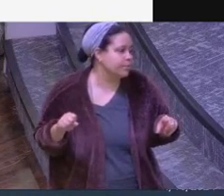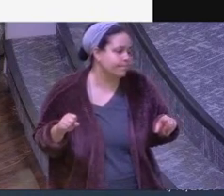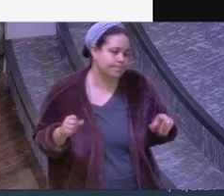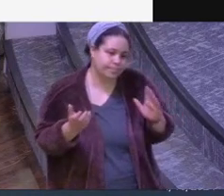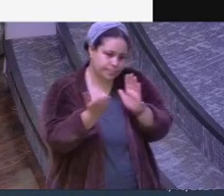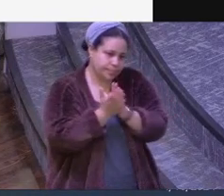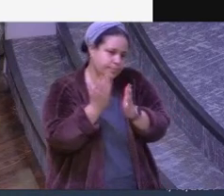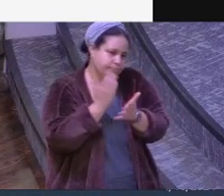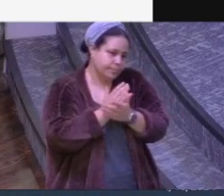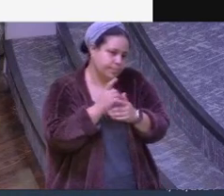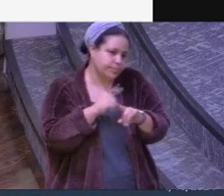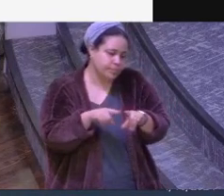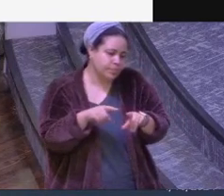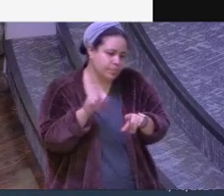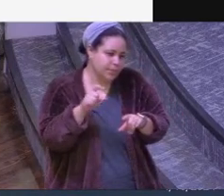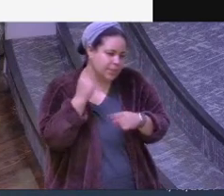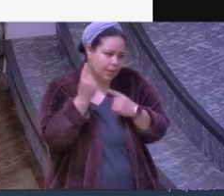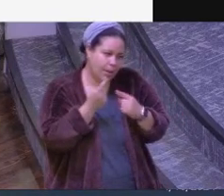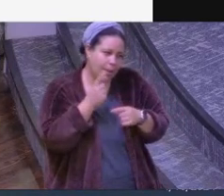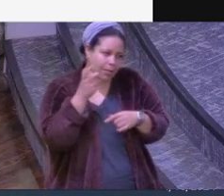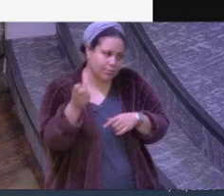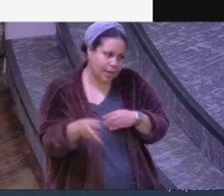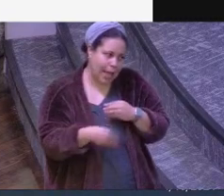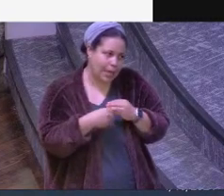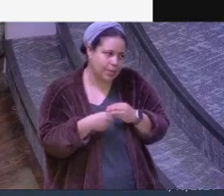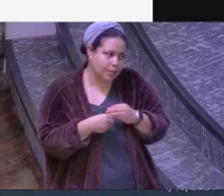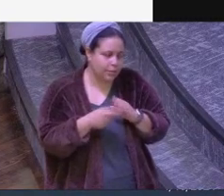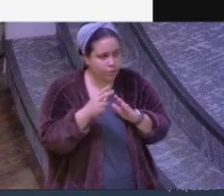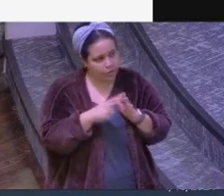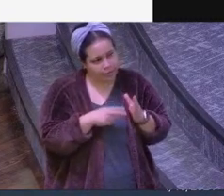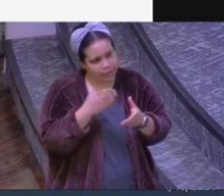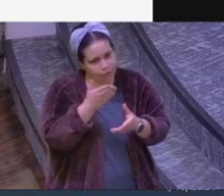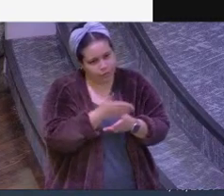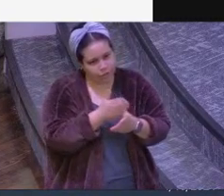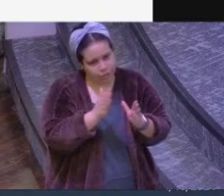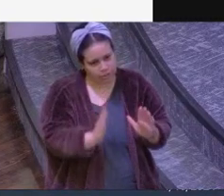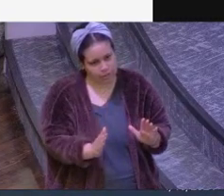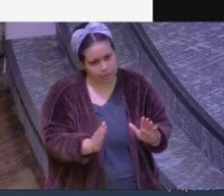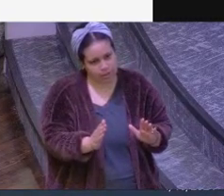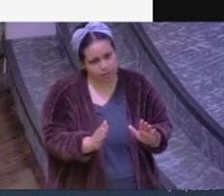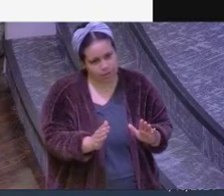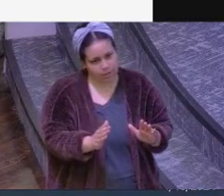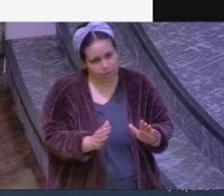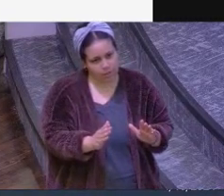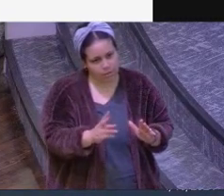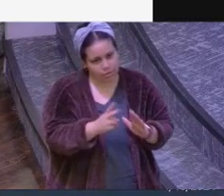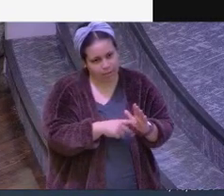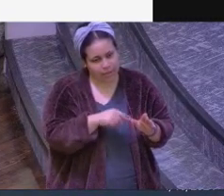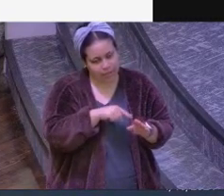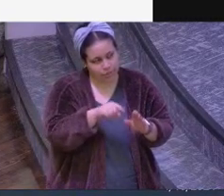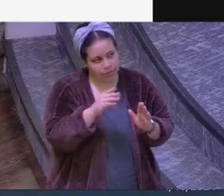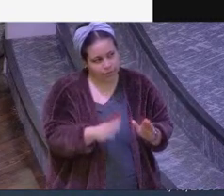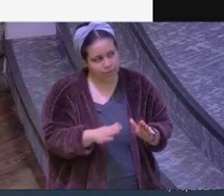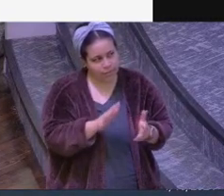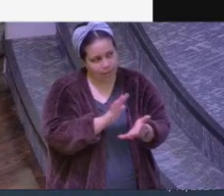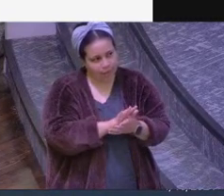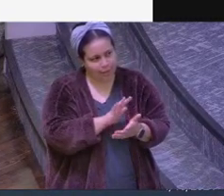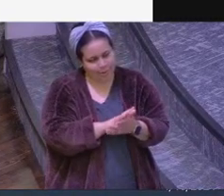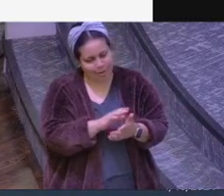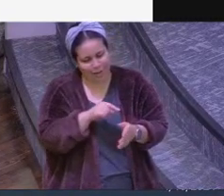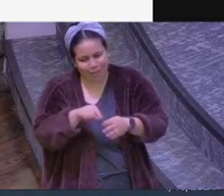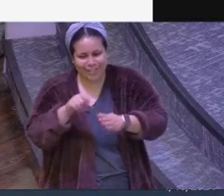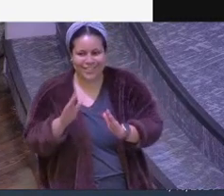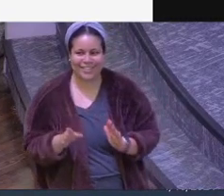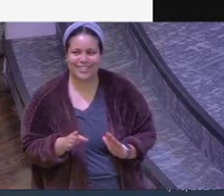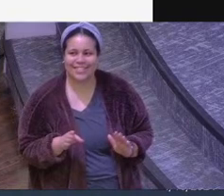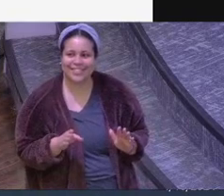left that as an item for consideration. Reading interventionists, we have academic interventionists at each elementary school currently, so we think that